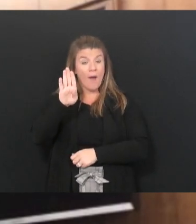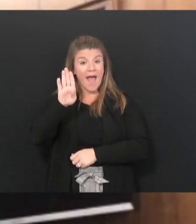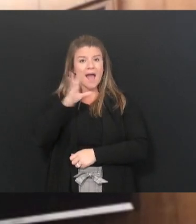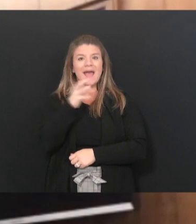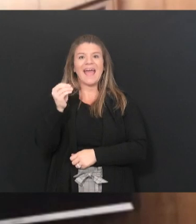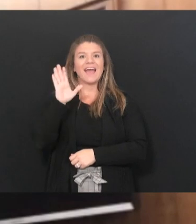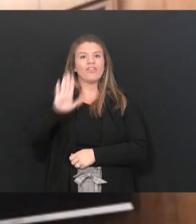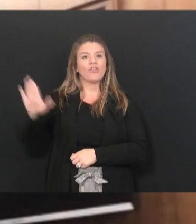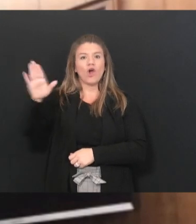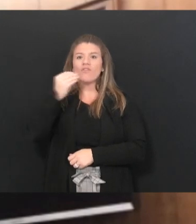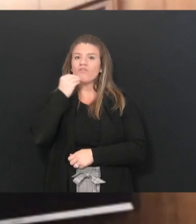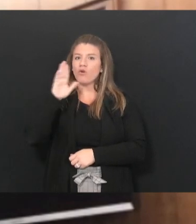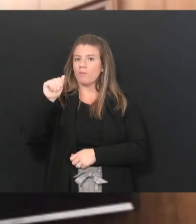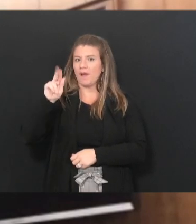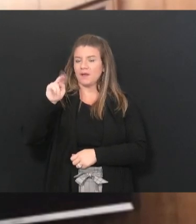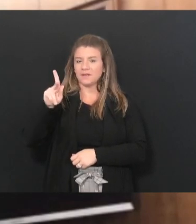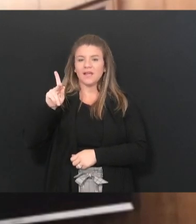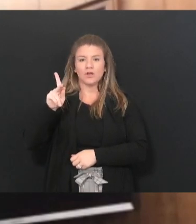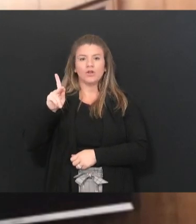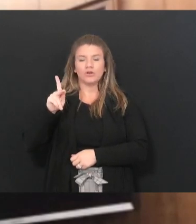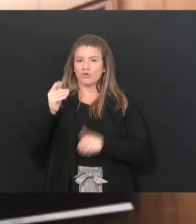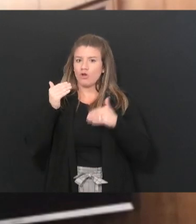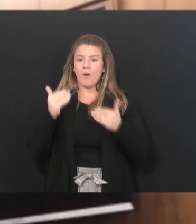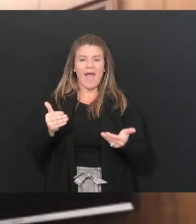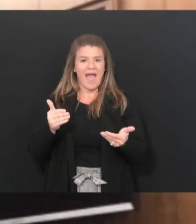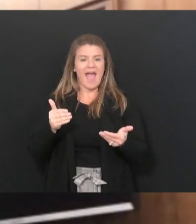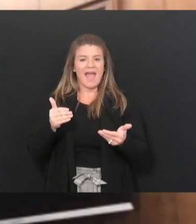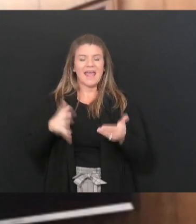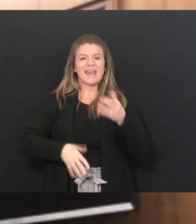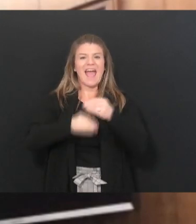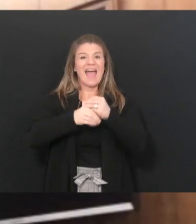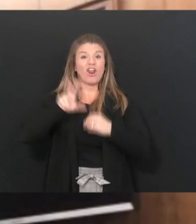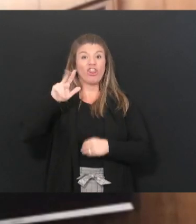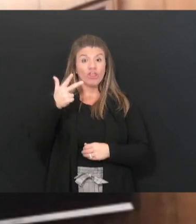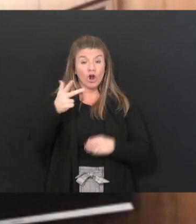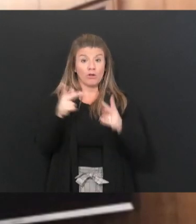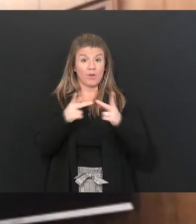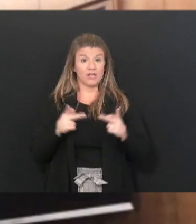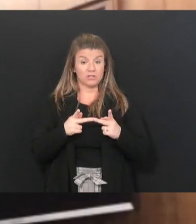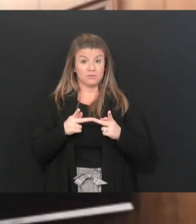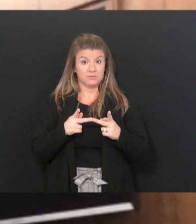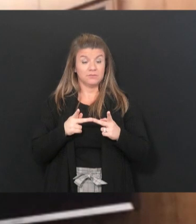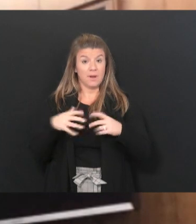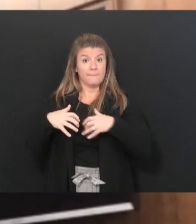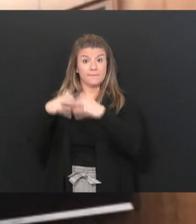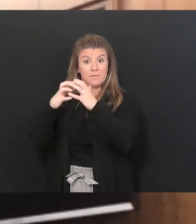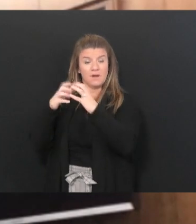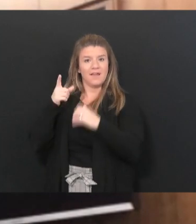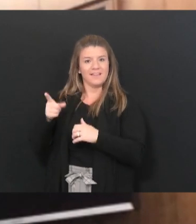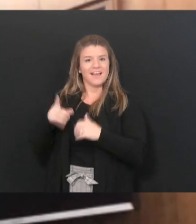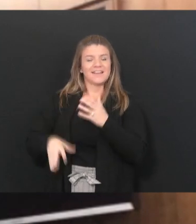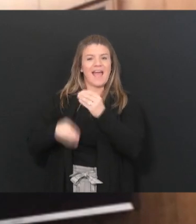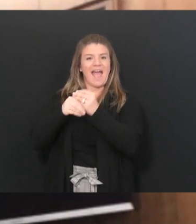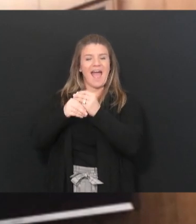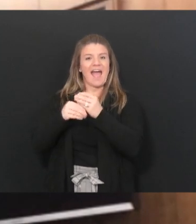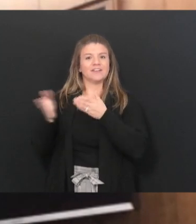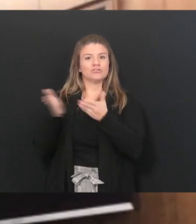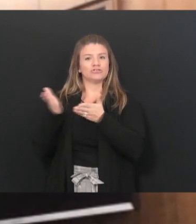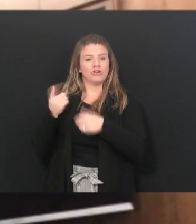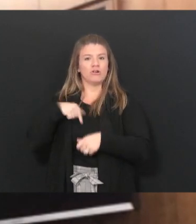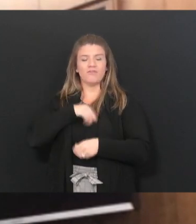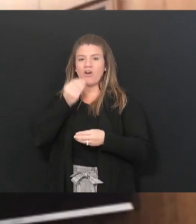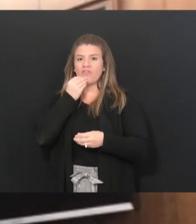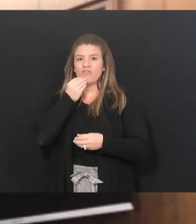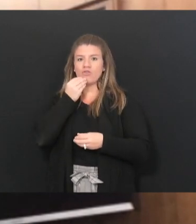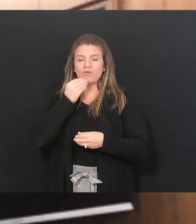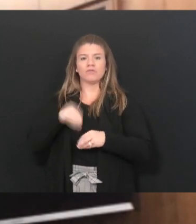food banks to stand up a third location for a food bank to better serve our citizens going forward